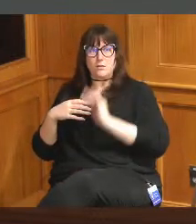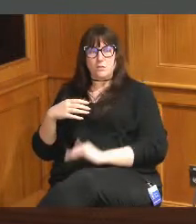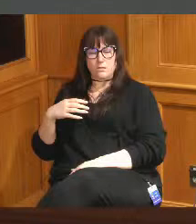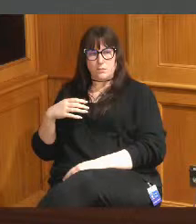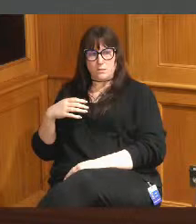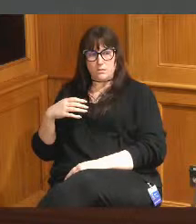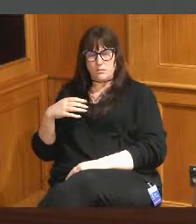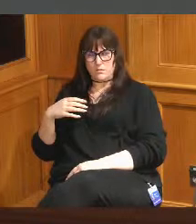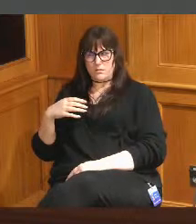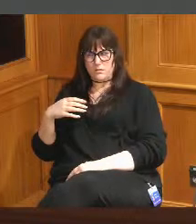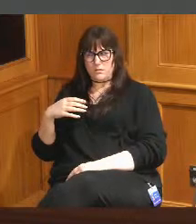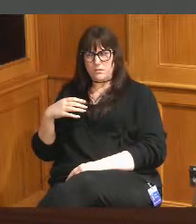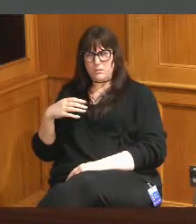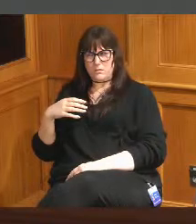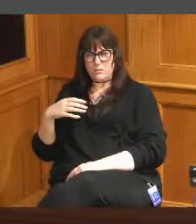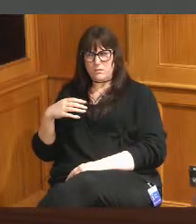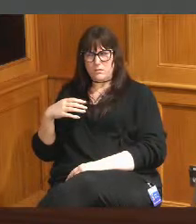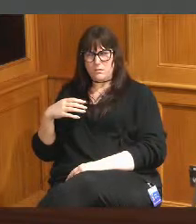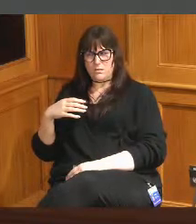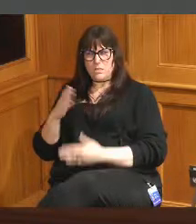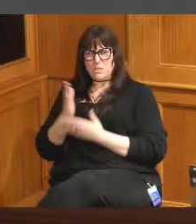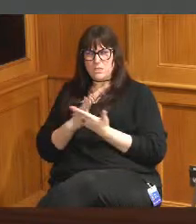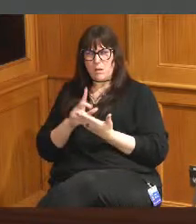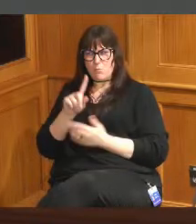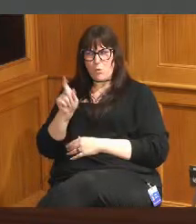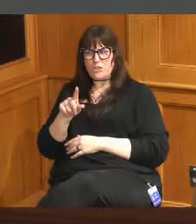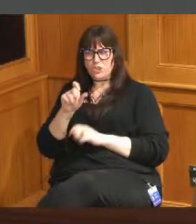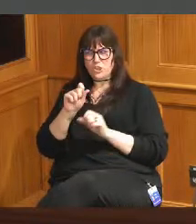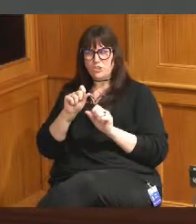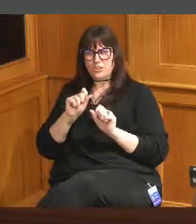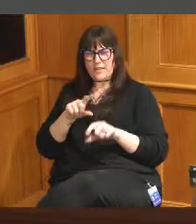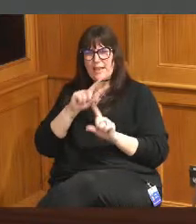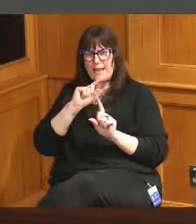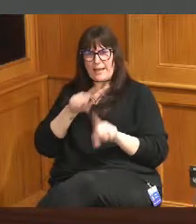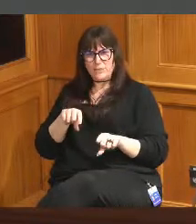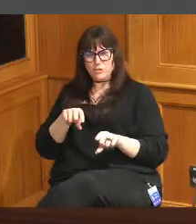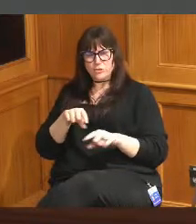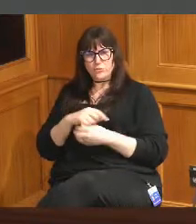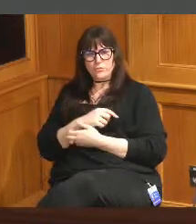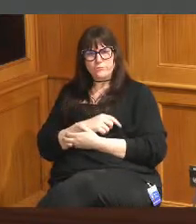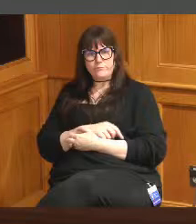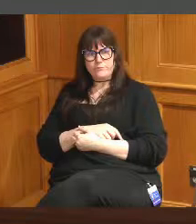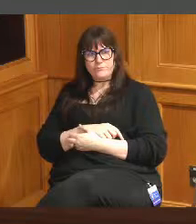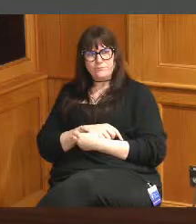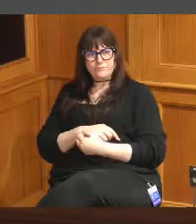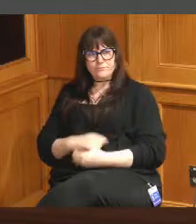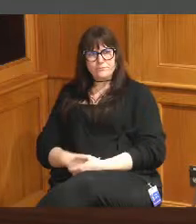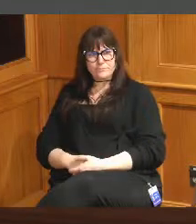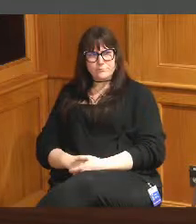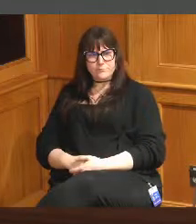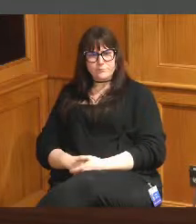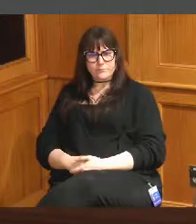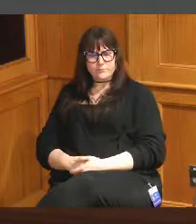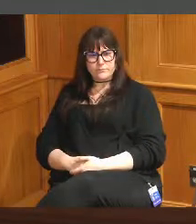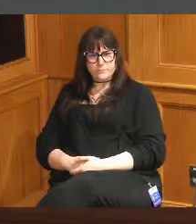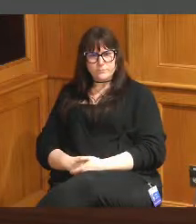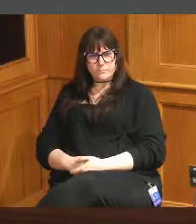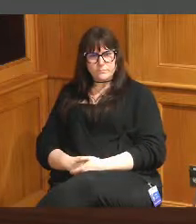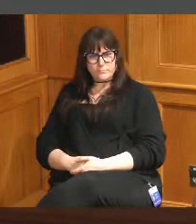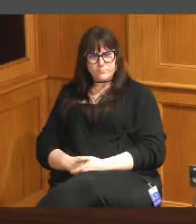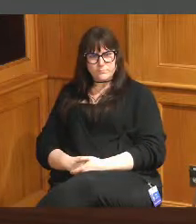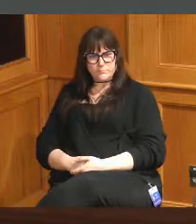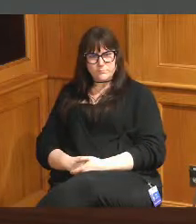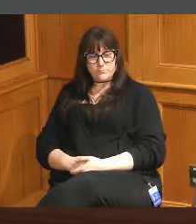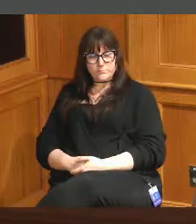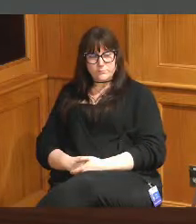of an investigation. And my conversations with both of them have indicated that they are willing to have that constructive discussion with the board